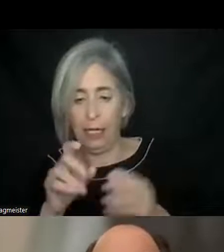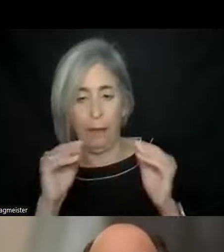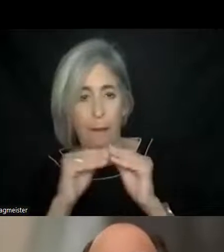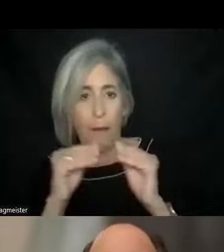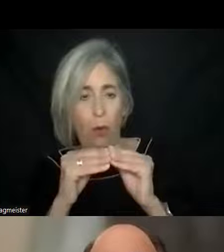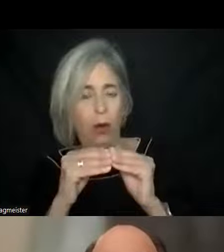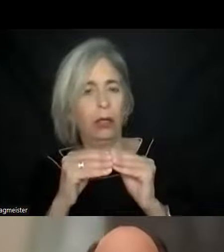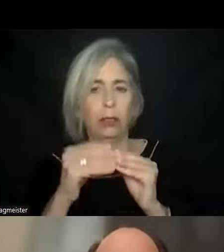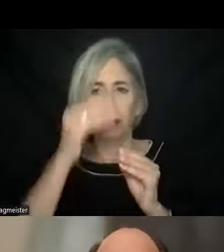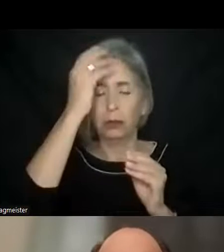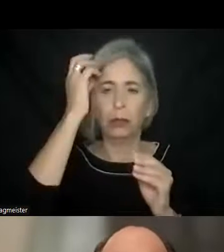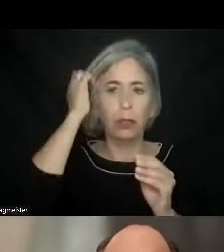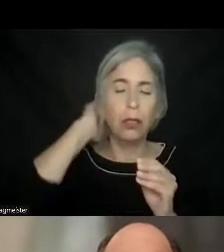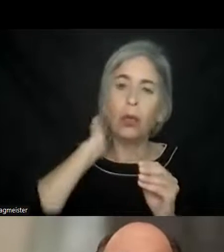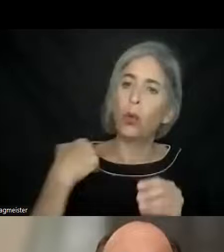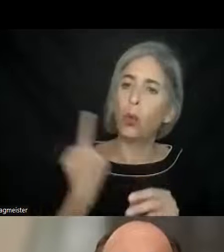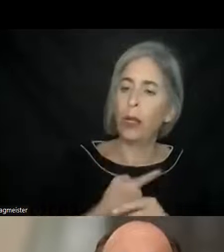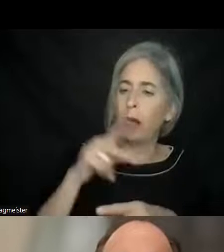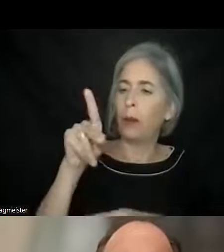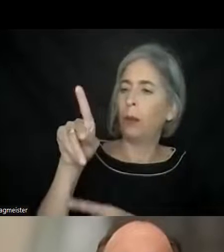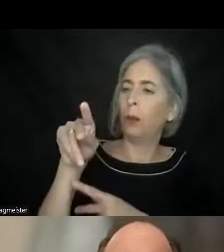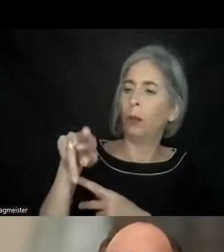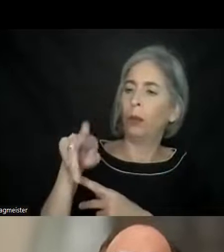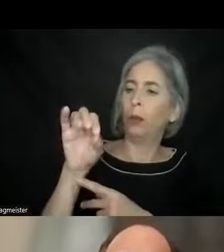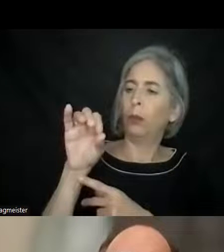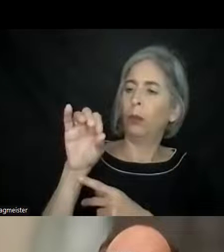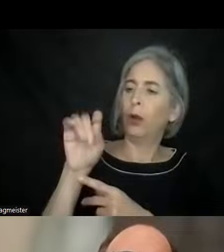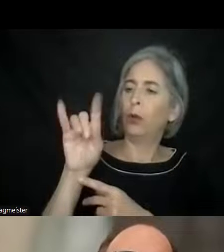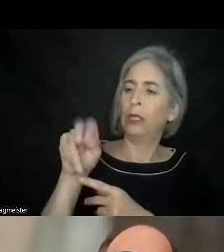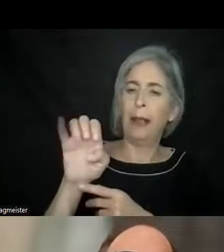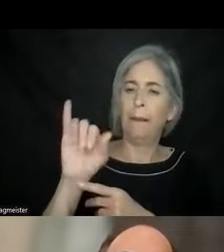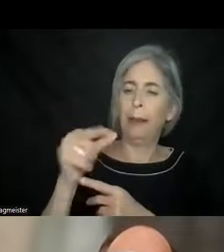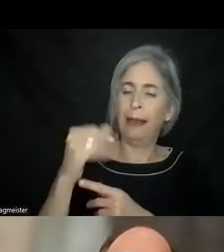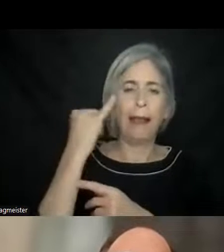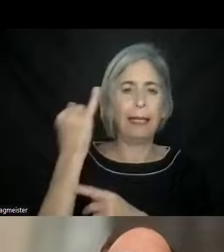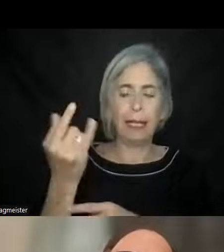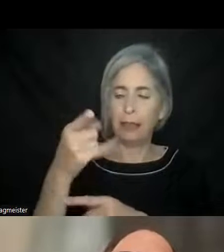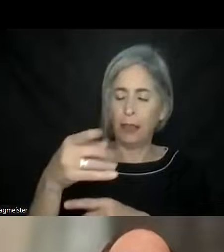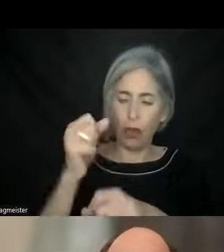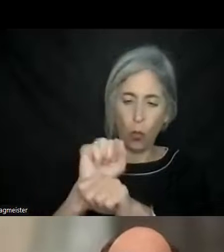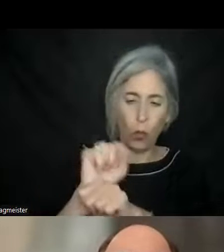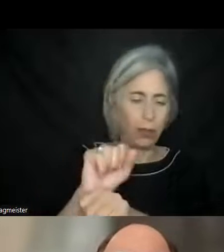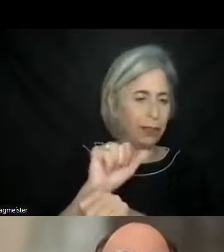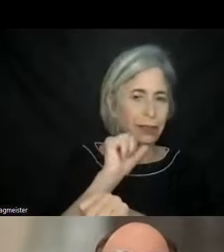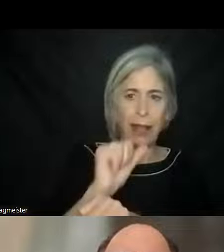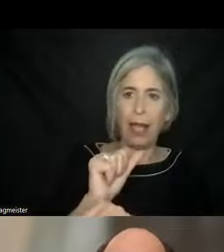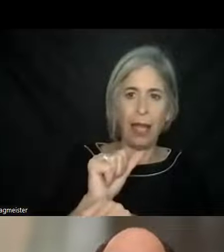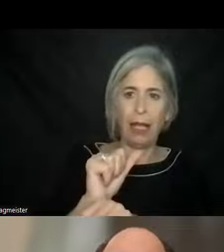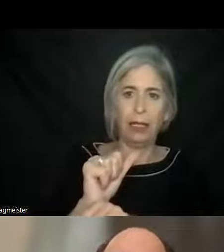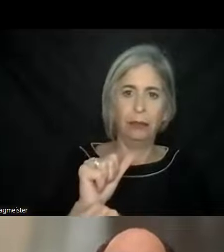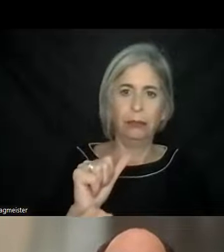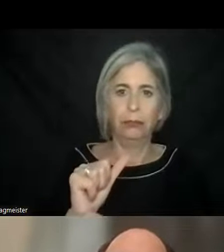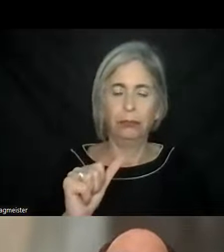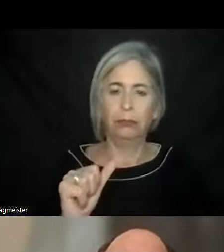less. We are prototyping ideas and checking them. The work is not real research. It's like, it's a